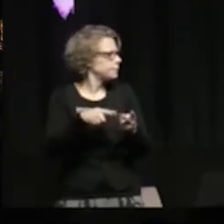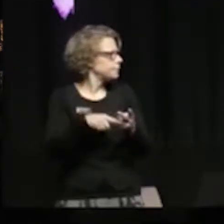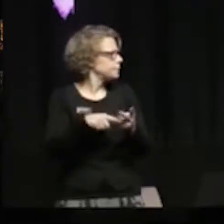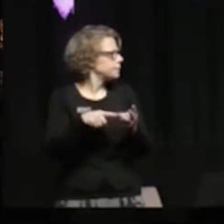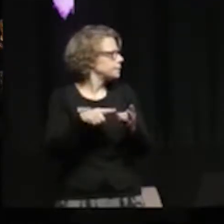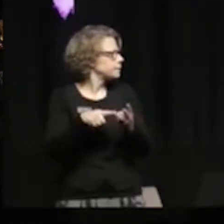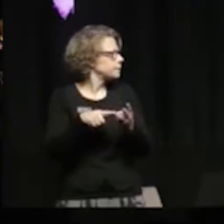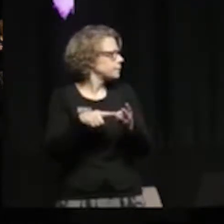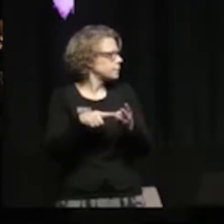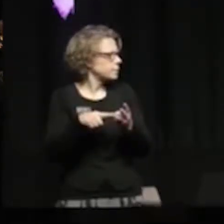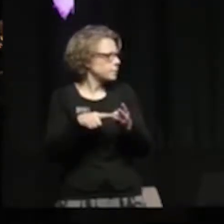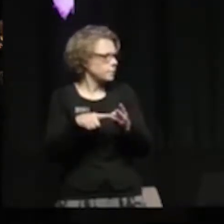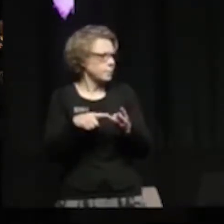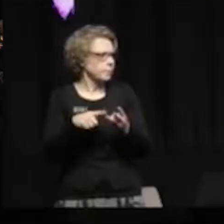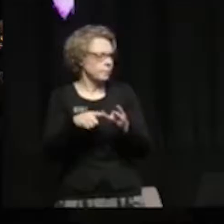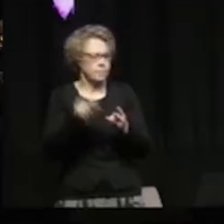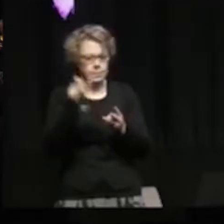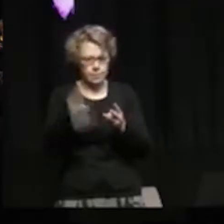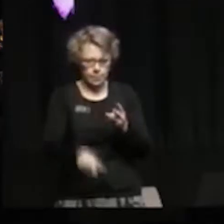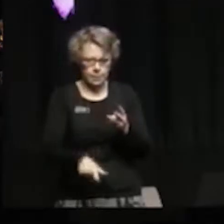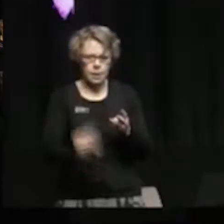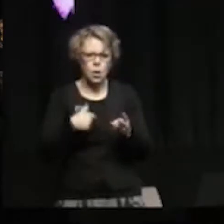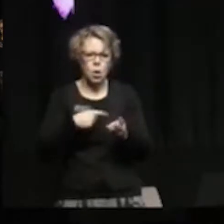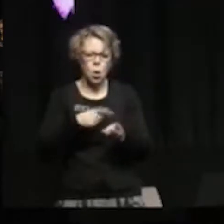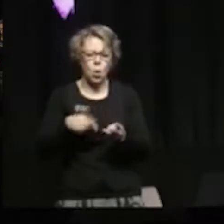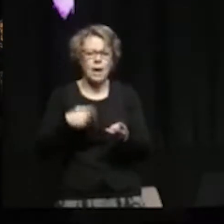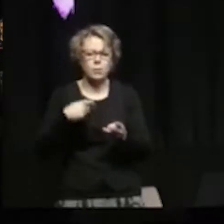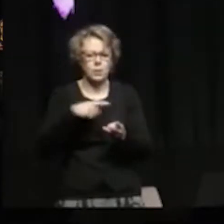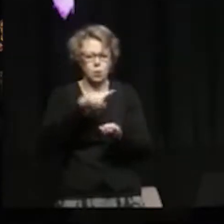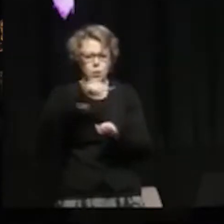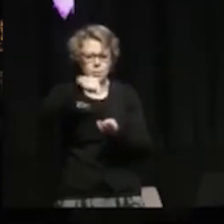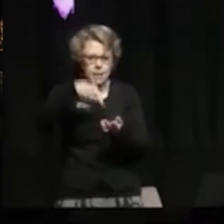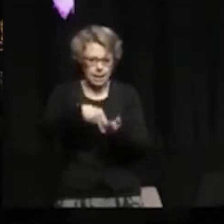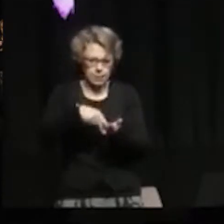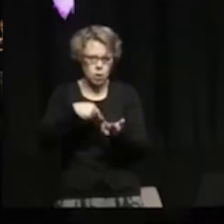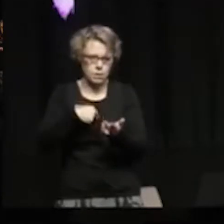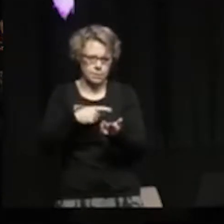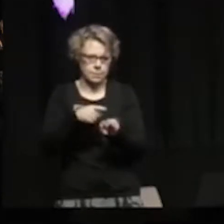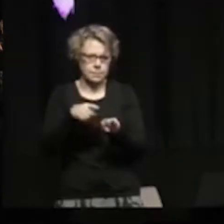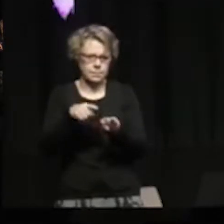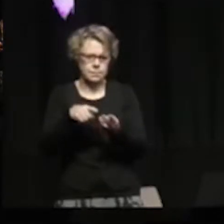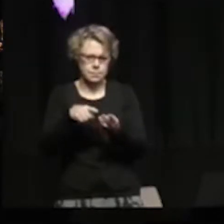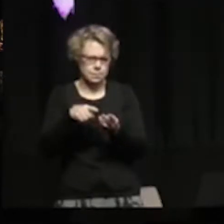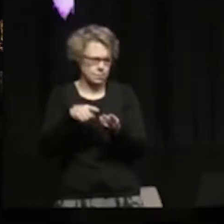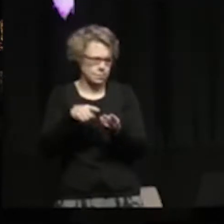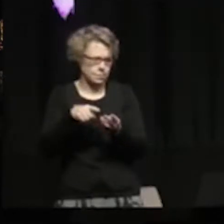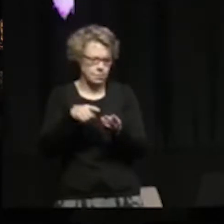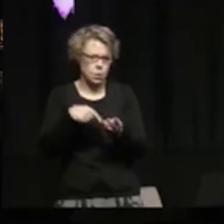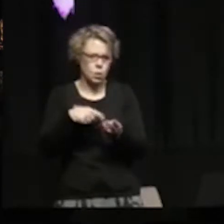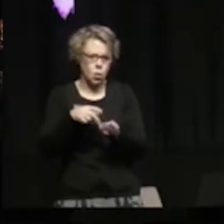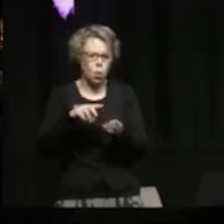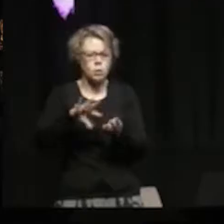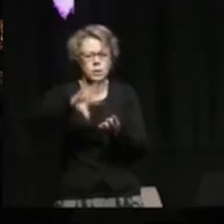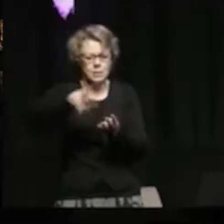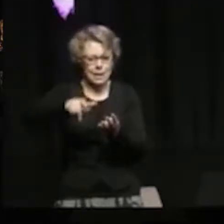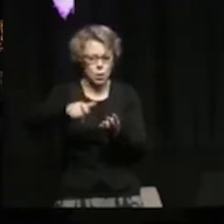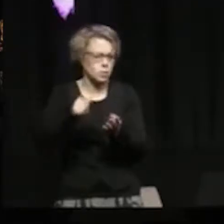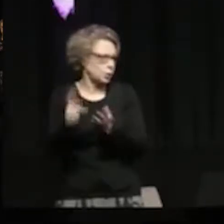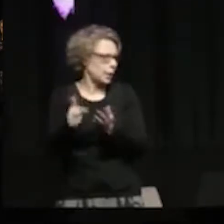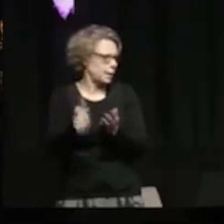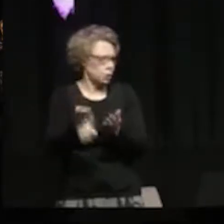Katrin, Stjärnfeldt, Jammeh, Major City of Malmö, and Ola Börjel, Region Chief Physician, Region Skåne. Thank